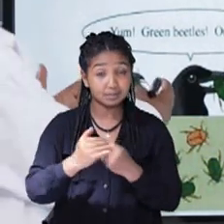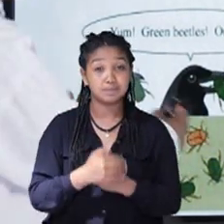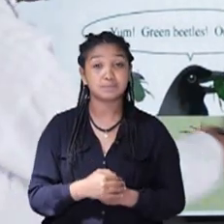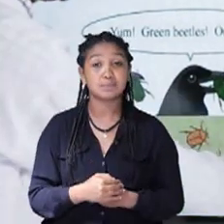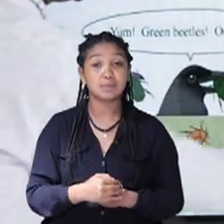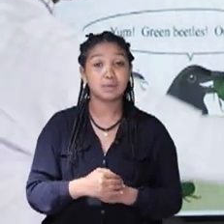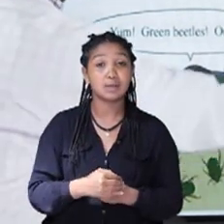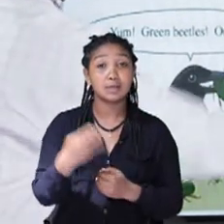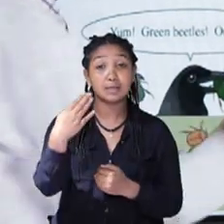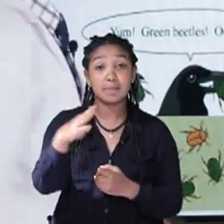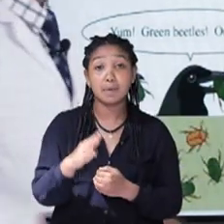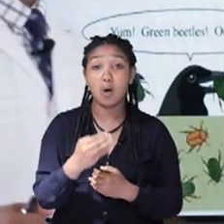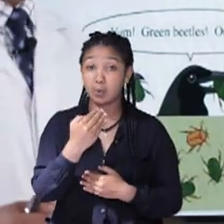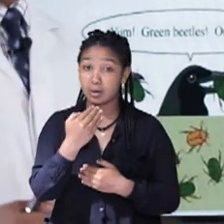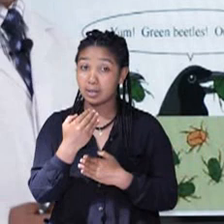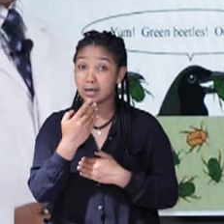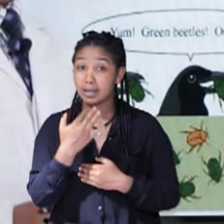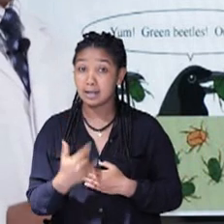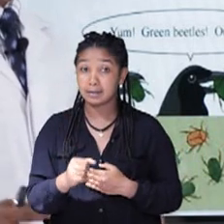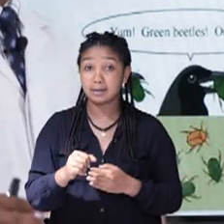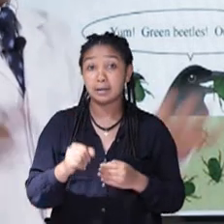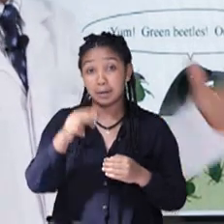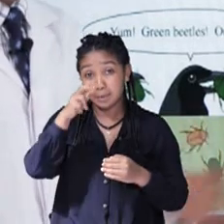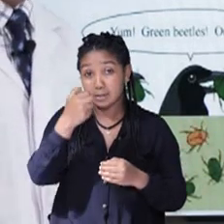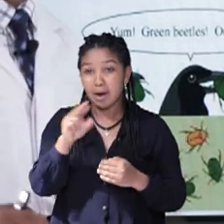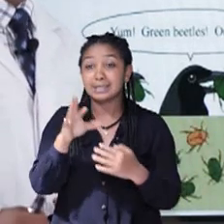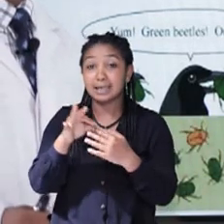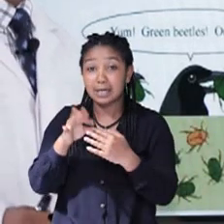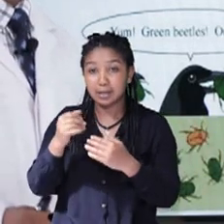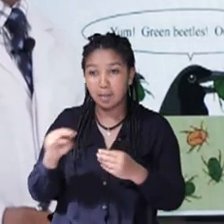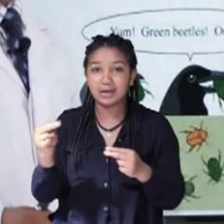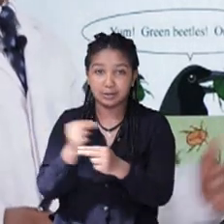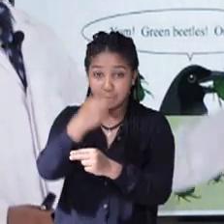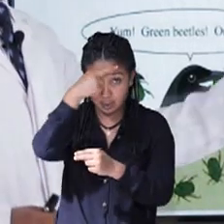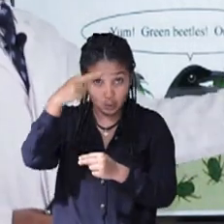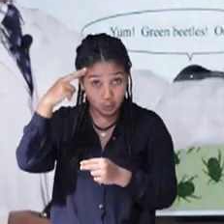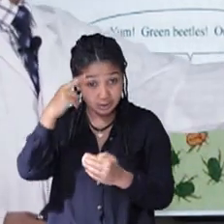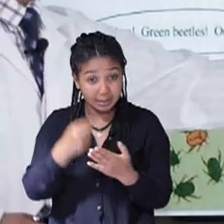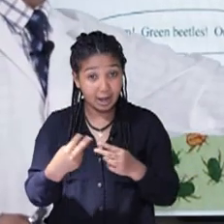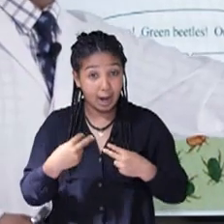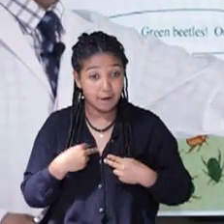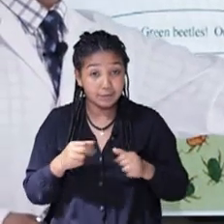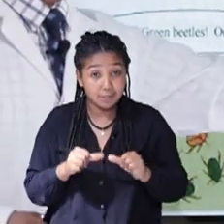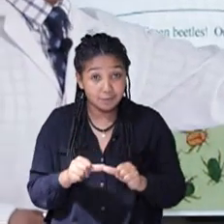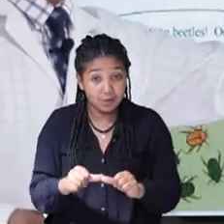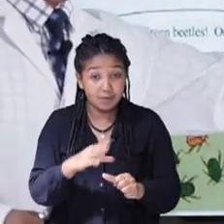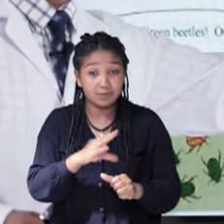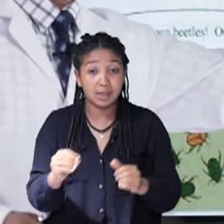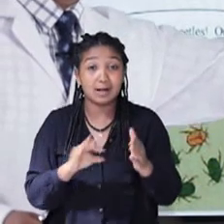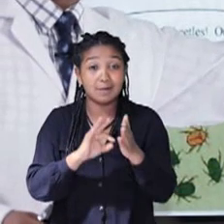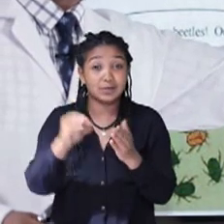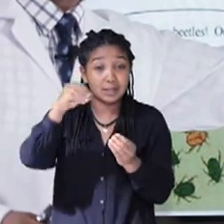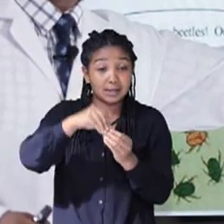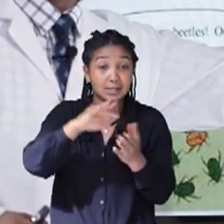the brown colored beetles are selected by nature because they have survived and